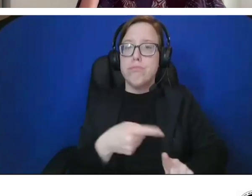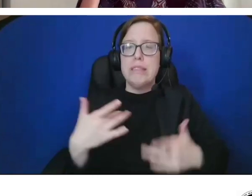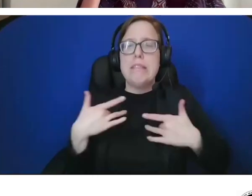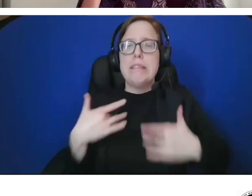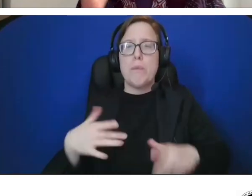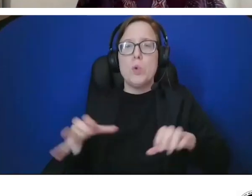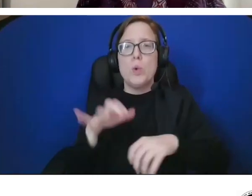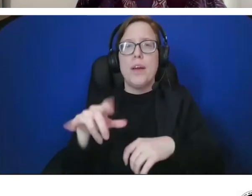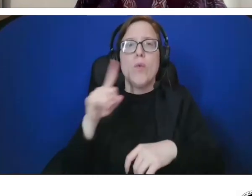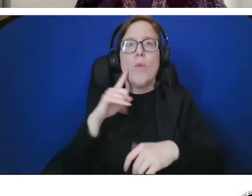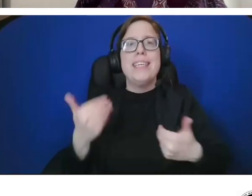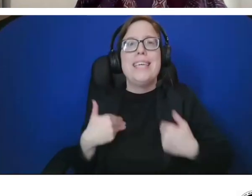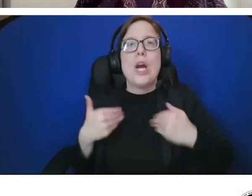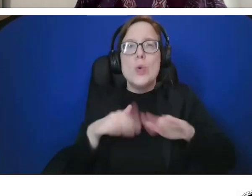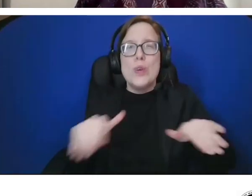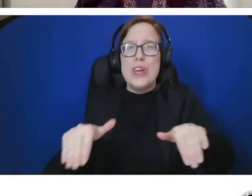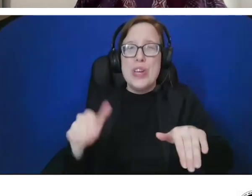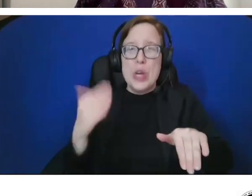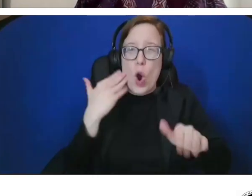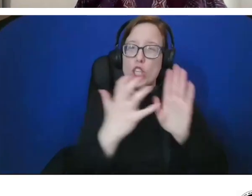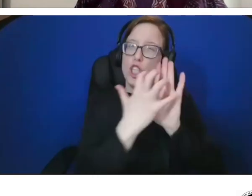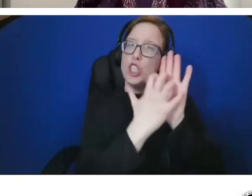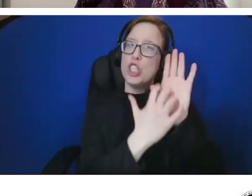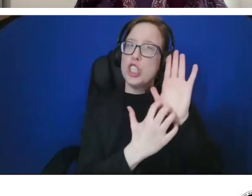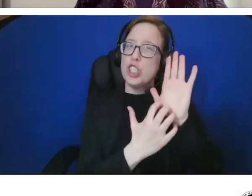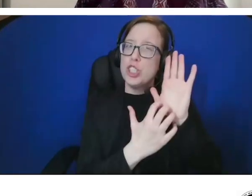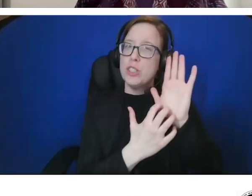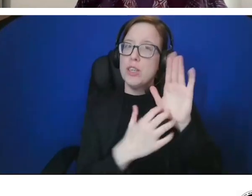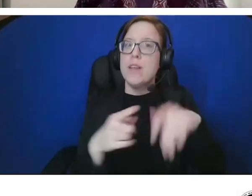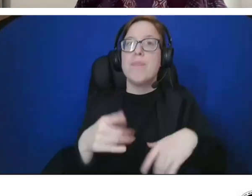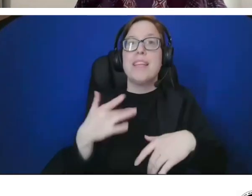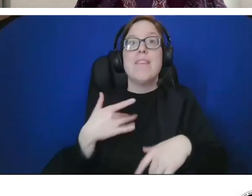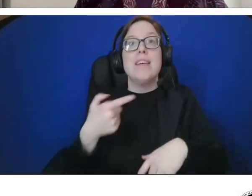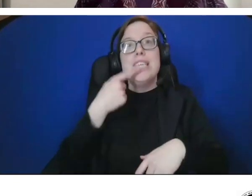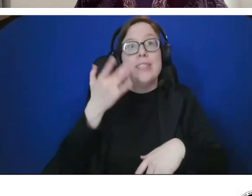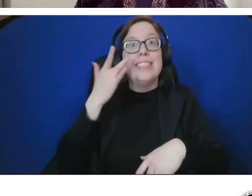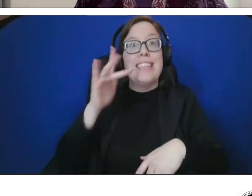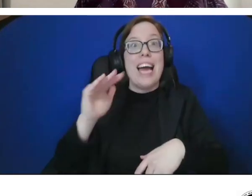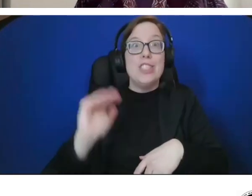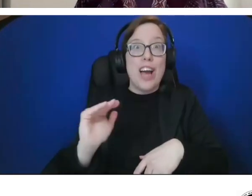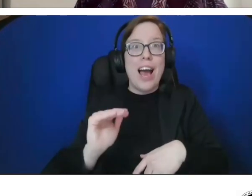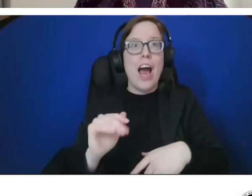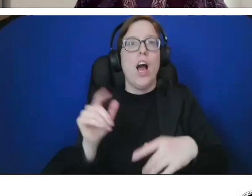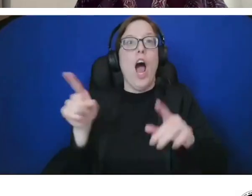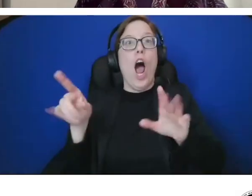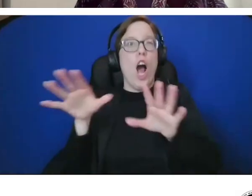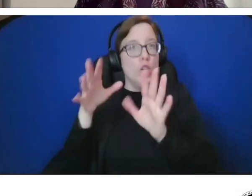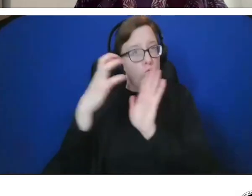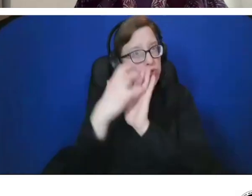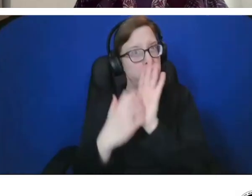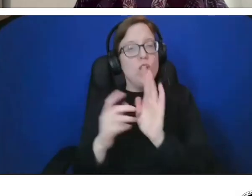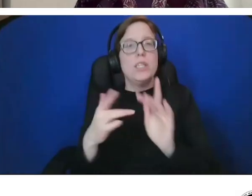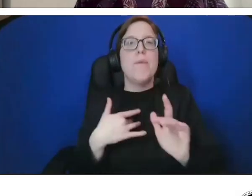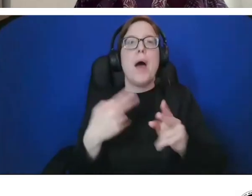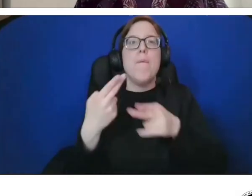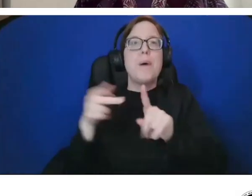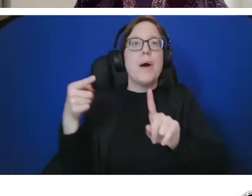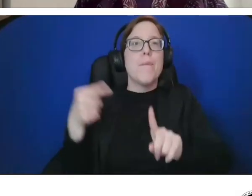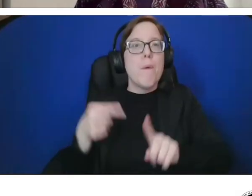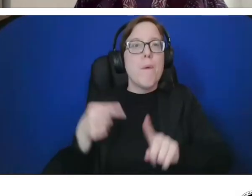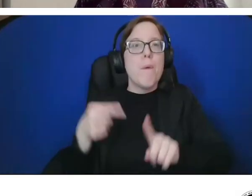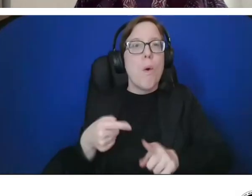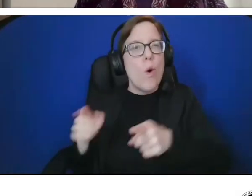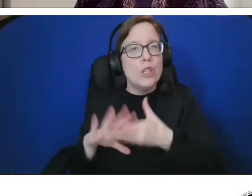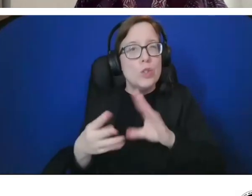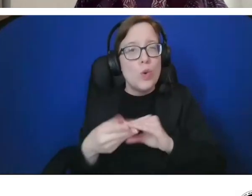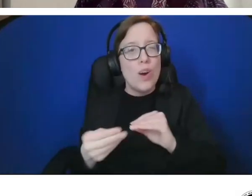that naturally with younger readers, don't we, who are hearing sighted? Same idea. And they